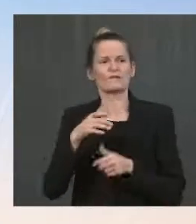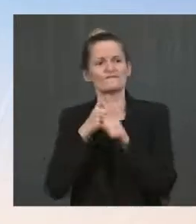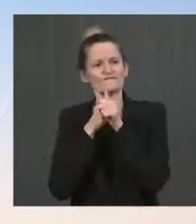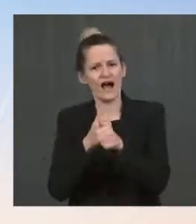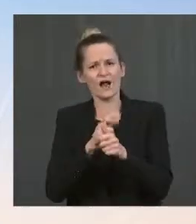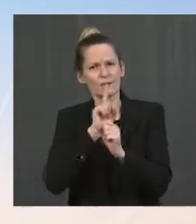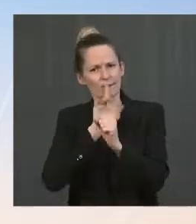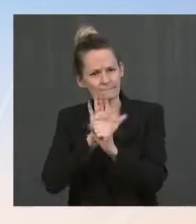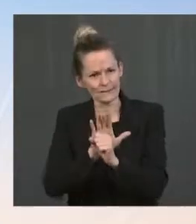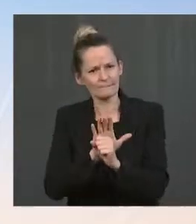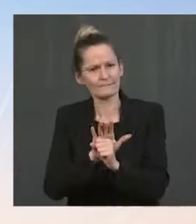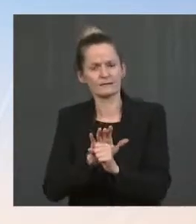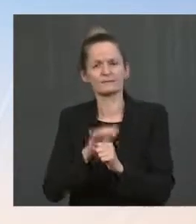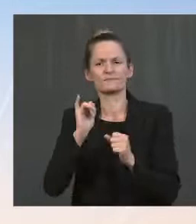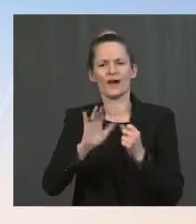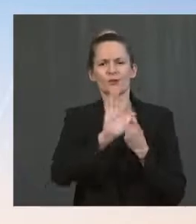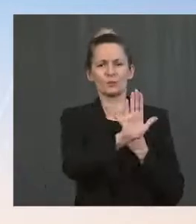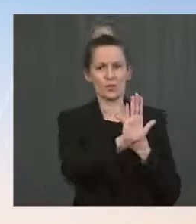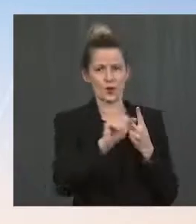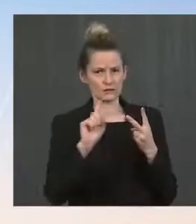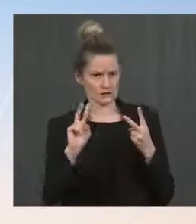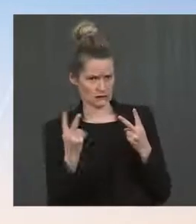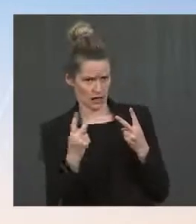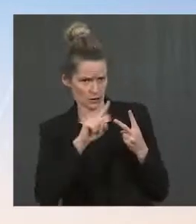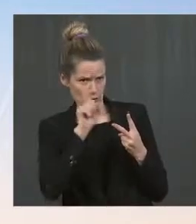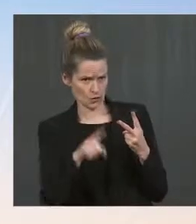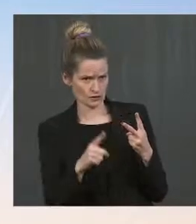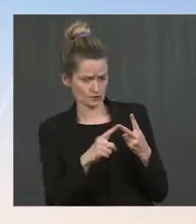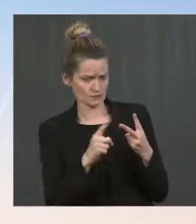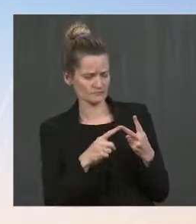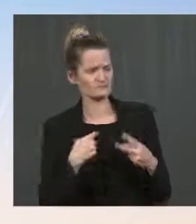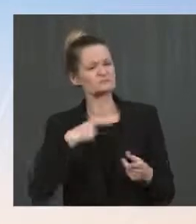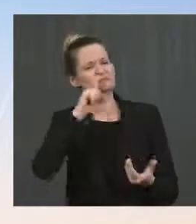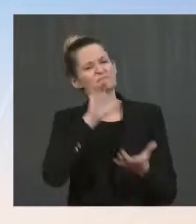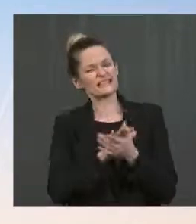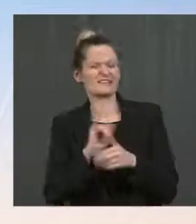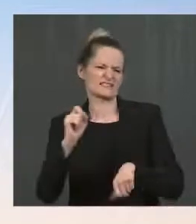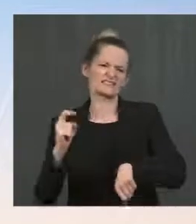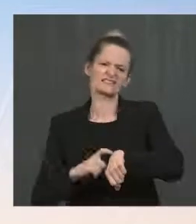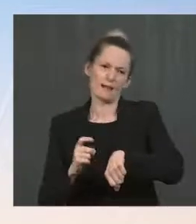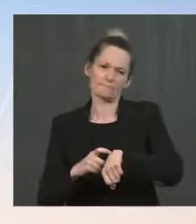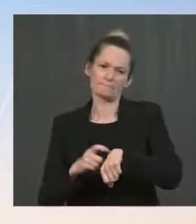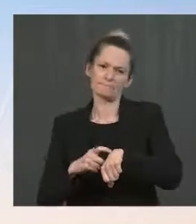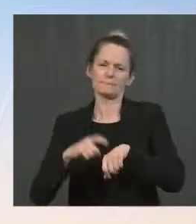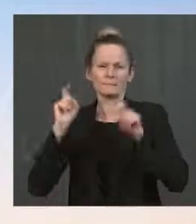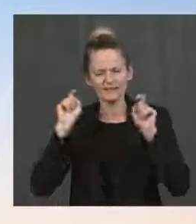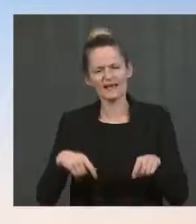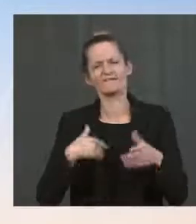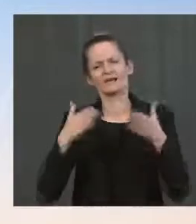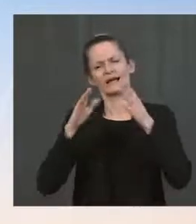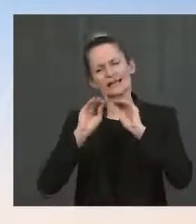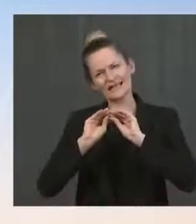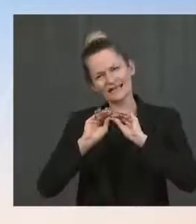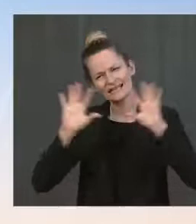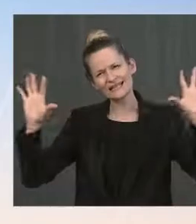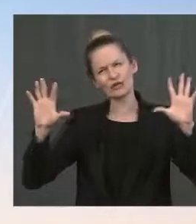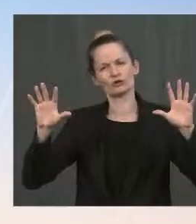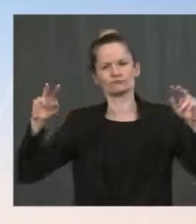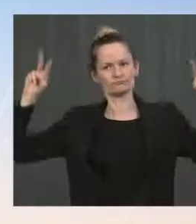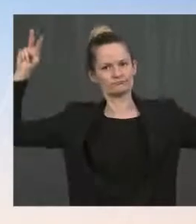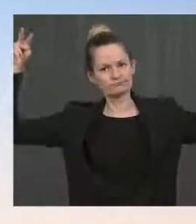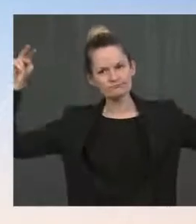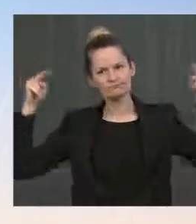second question, certainly we believe that it's long overdue to have a clear public focus on competition and enforcing antitrust